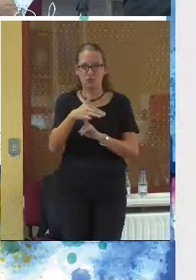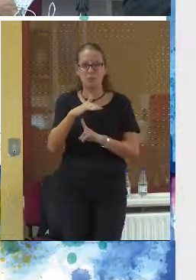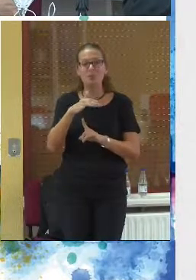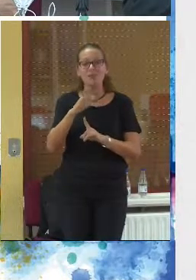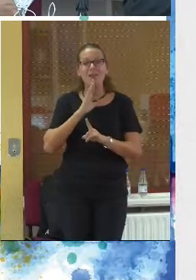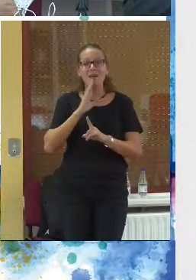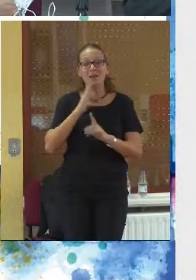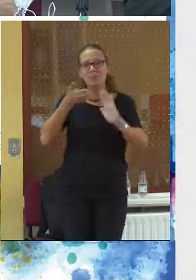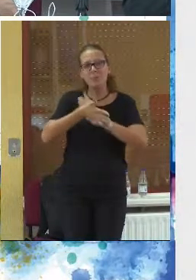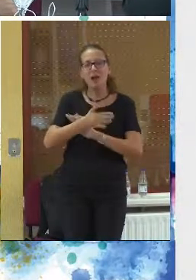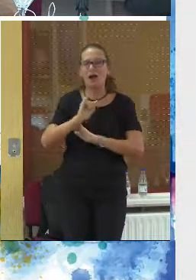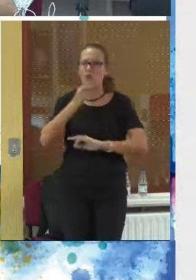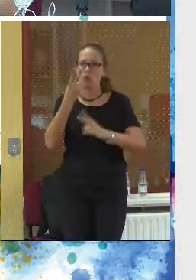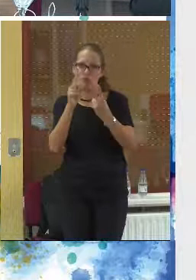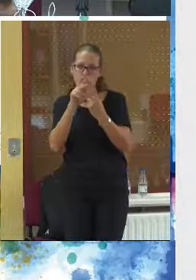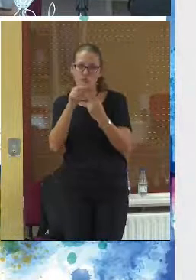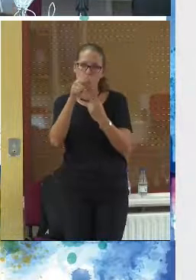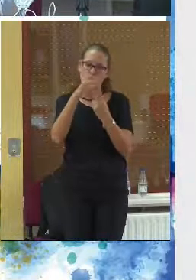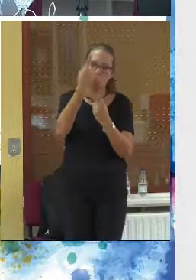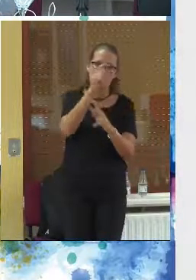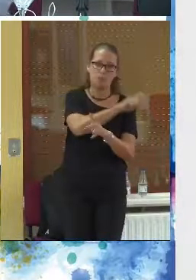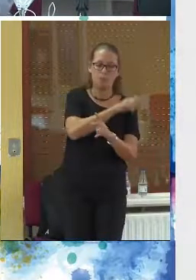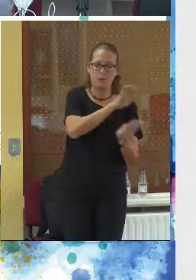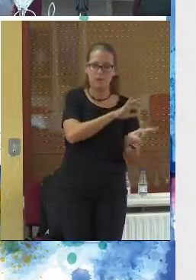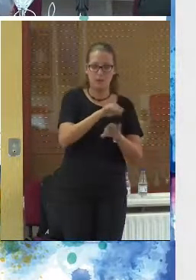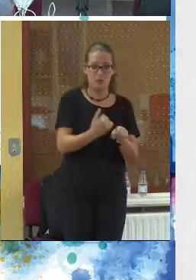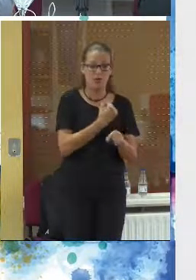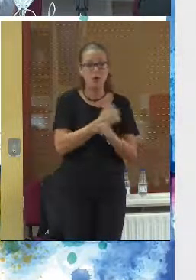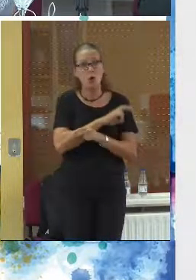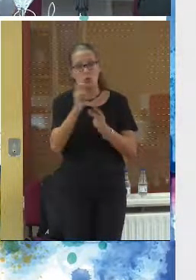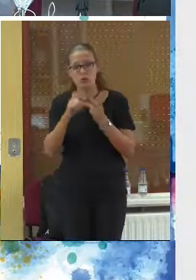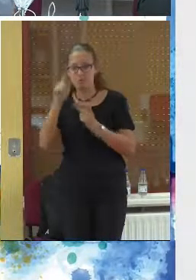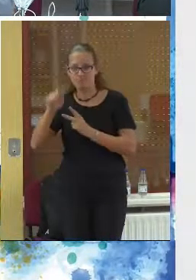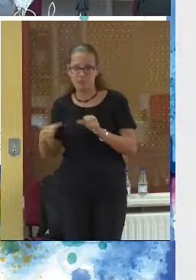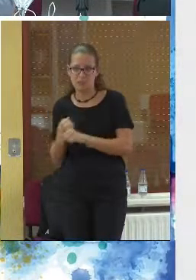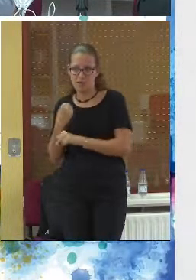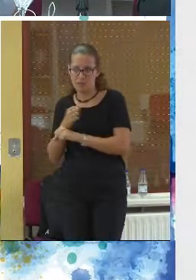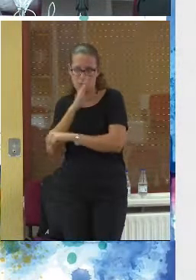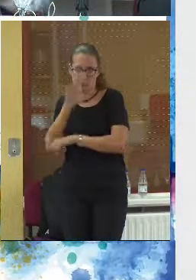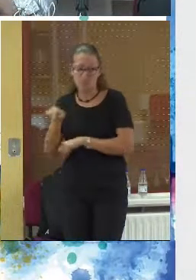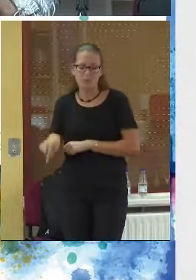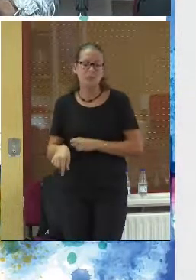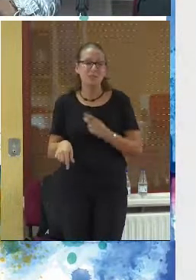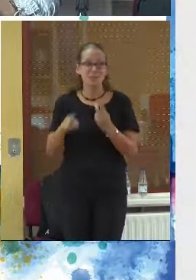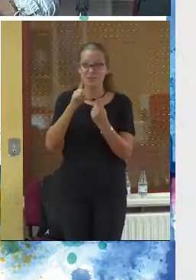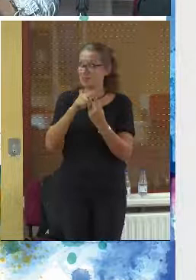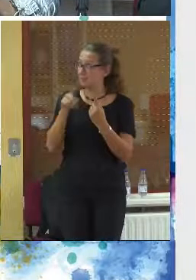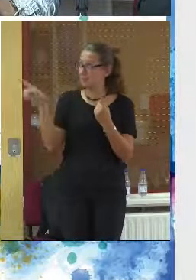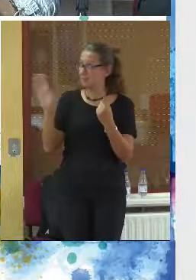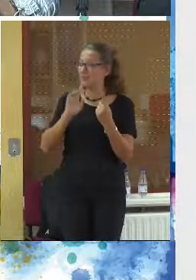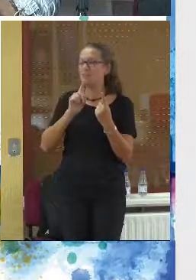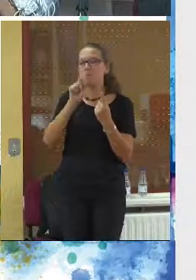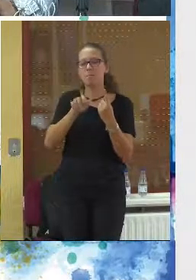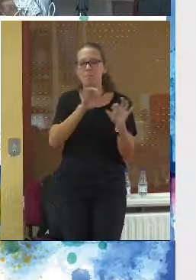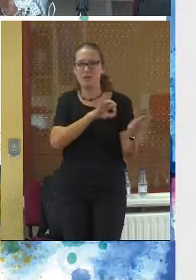There is two working environments, one for the tutor, one for the employee. This, for example, is for the tutor with 6